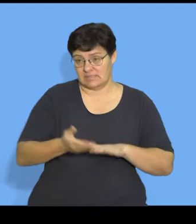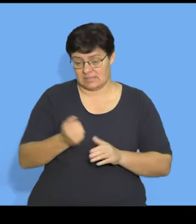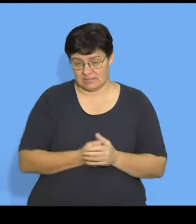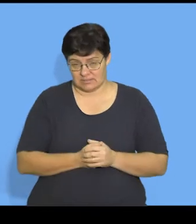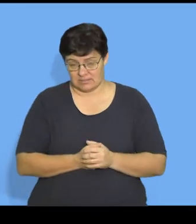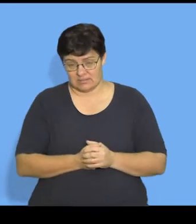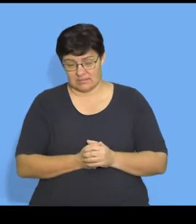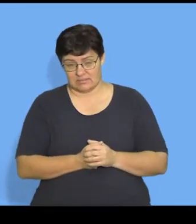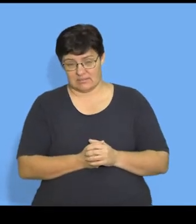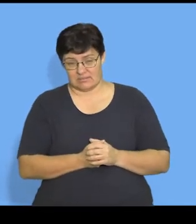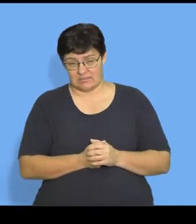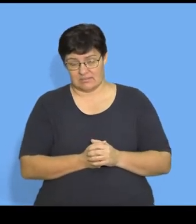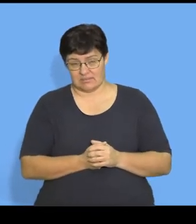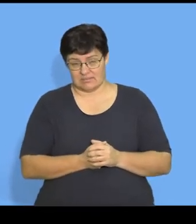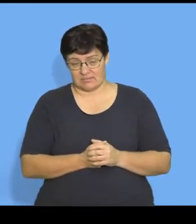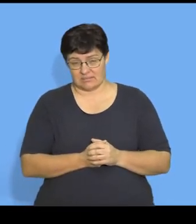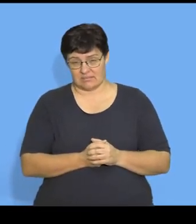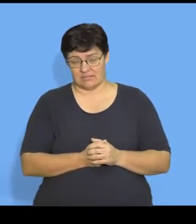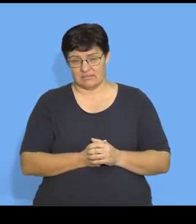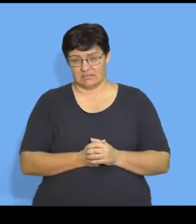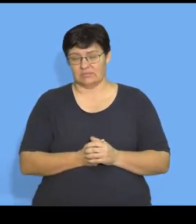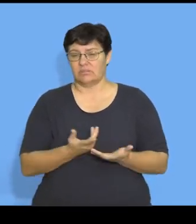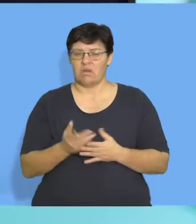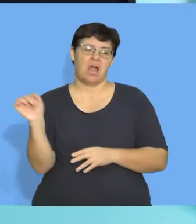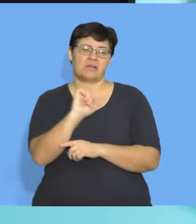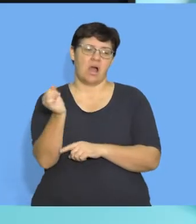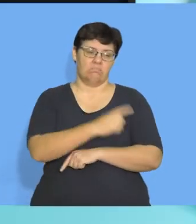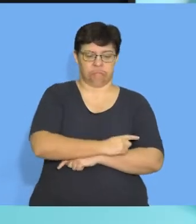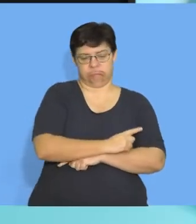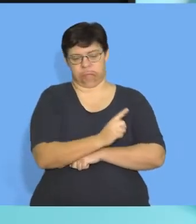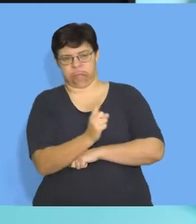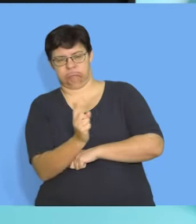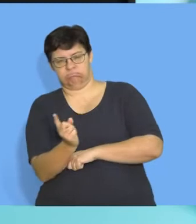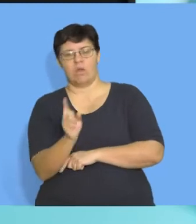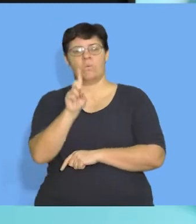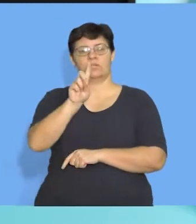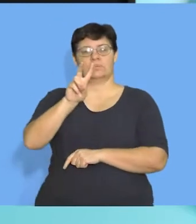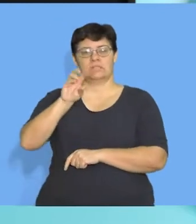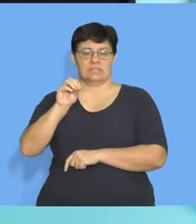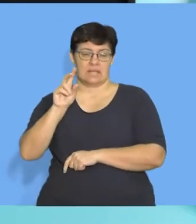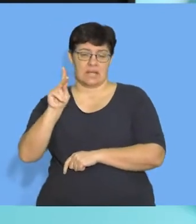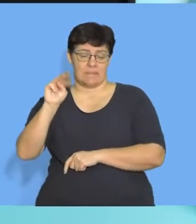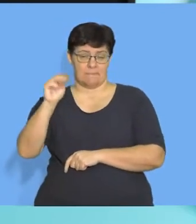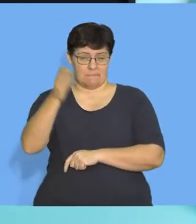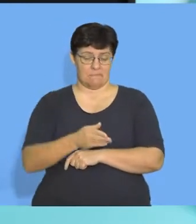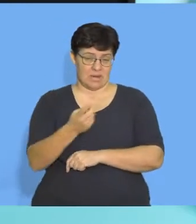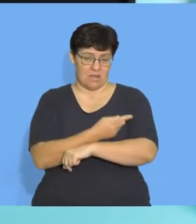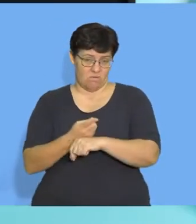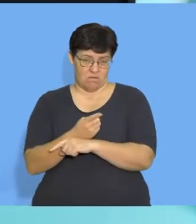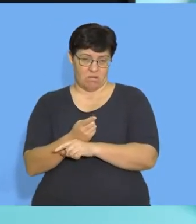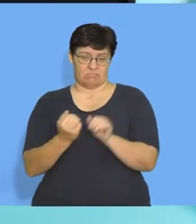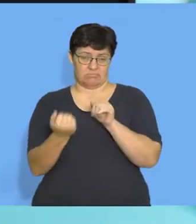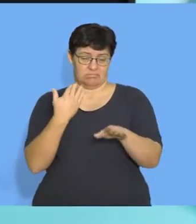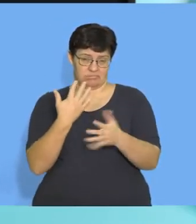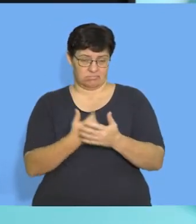which we usually use. We'll tell you that the car was going at 120 kilometers per hour on the highway. We